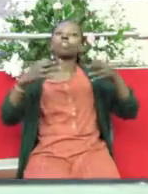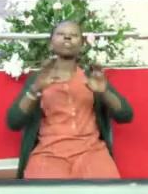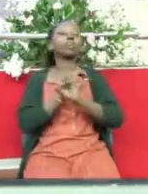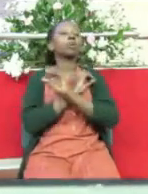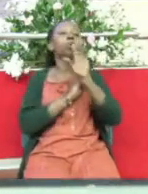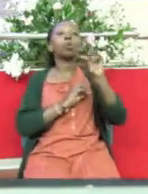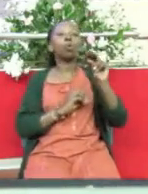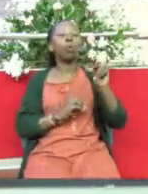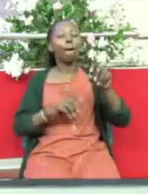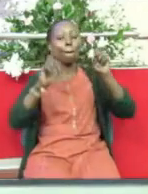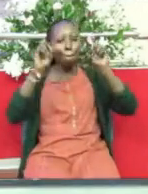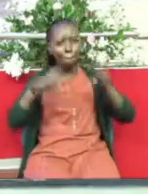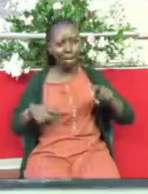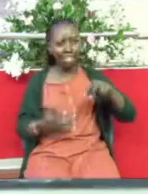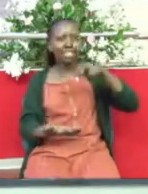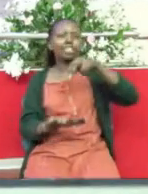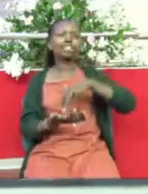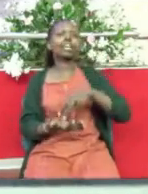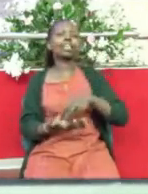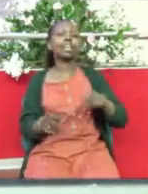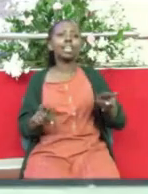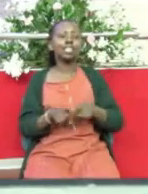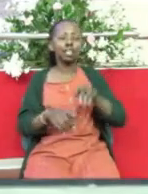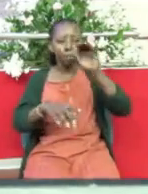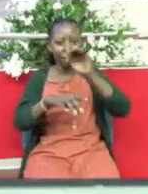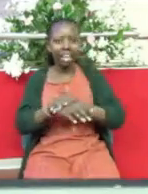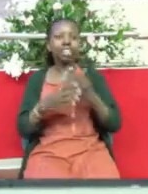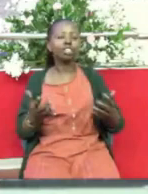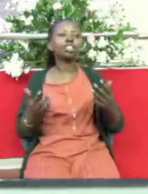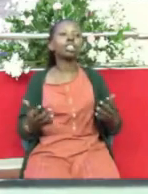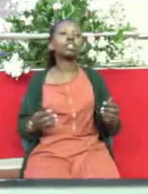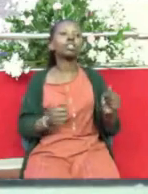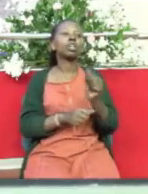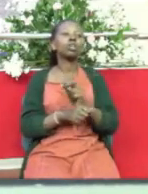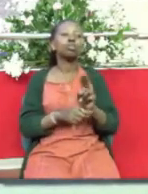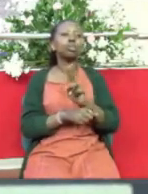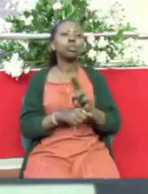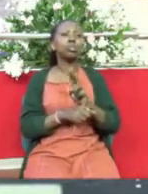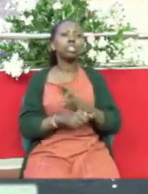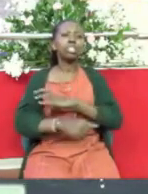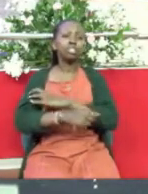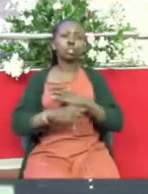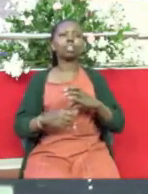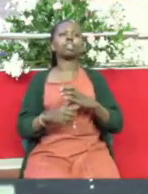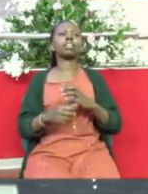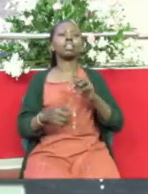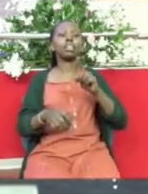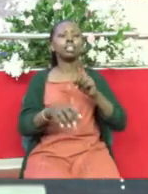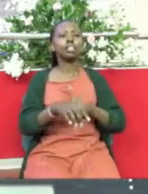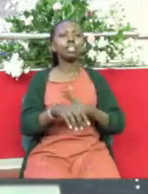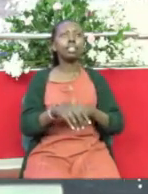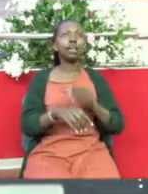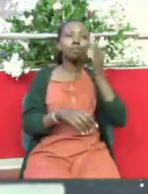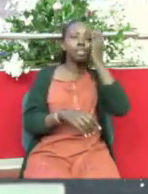platter. You have to arise and claim it by force. When the Israelites were told